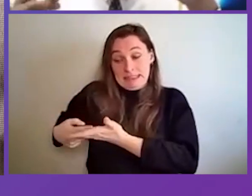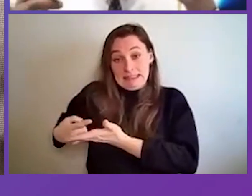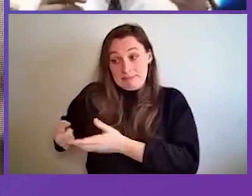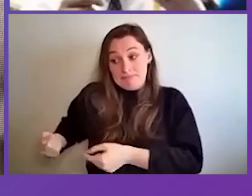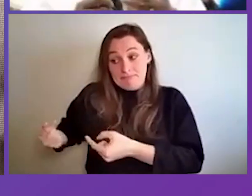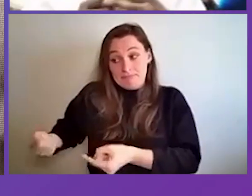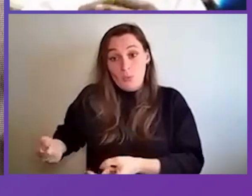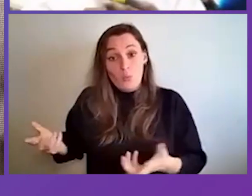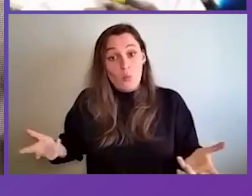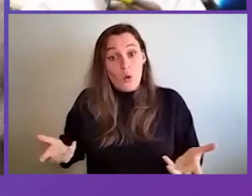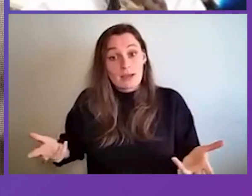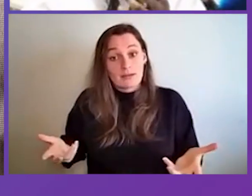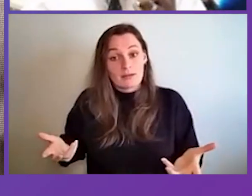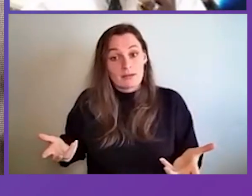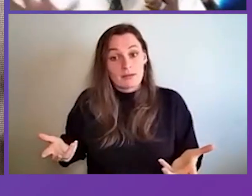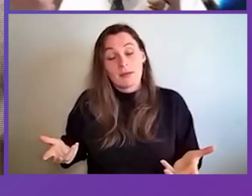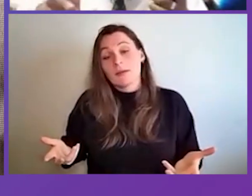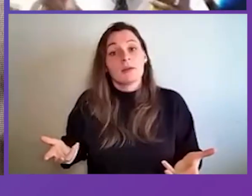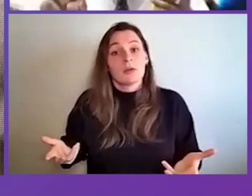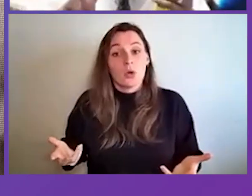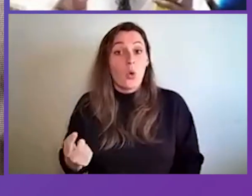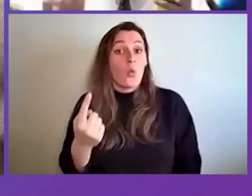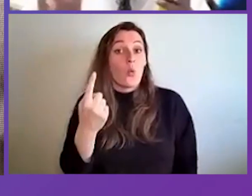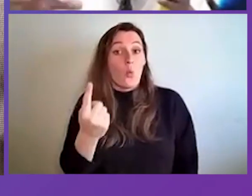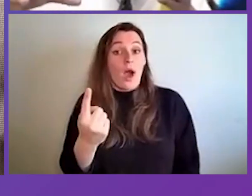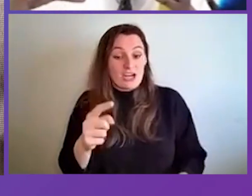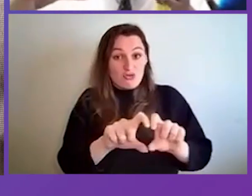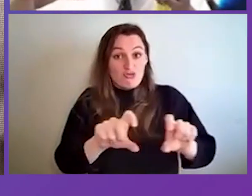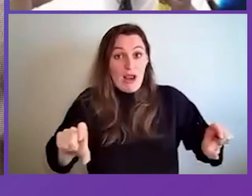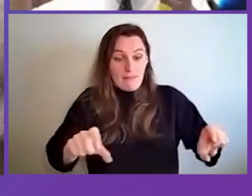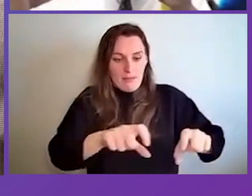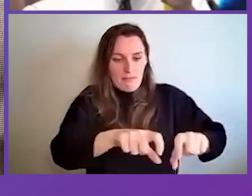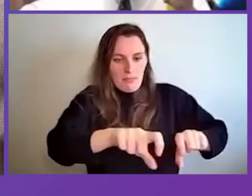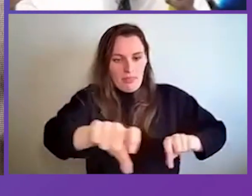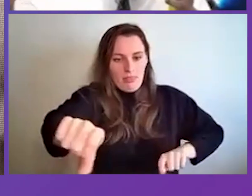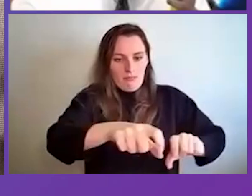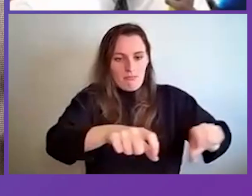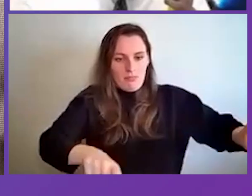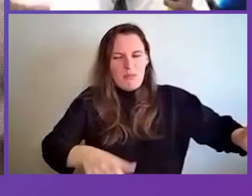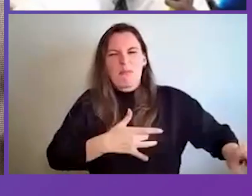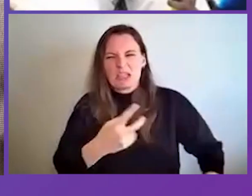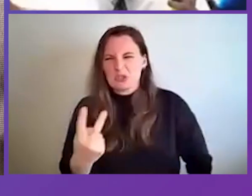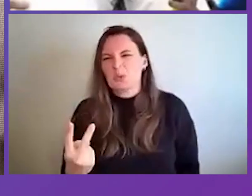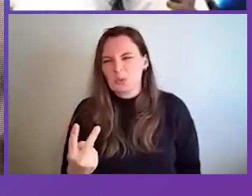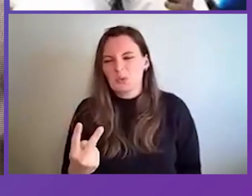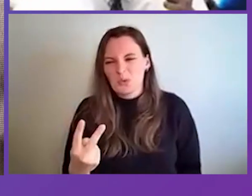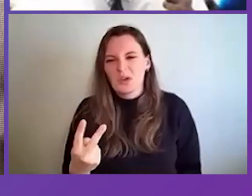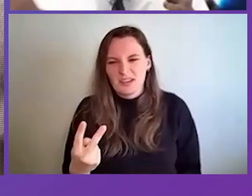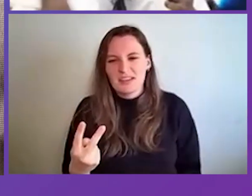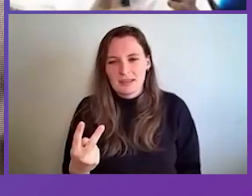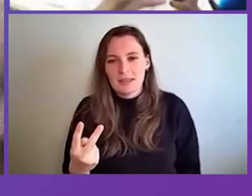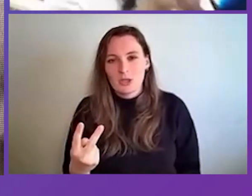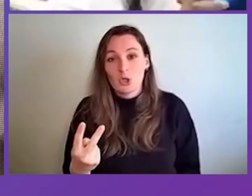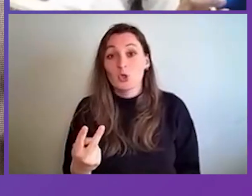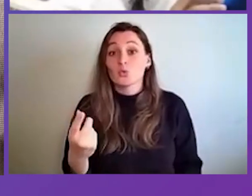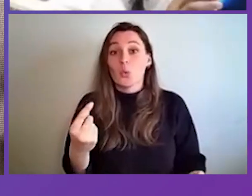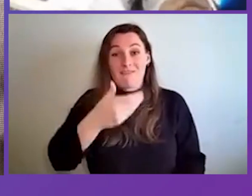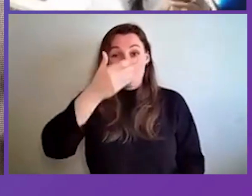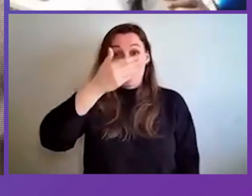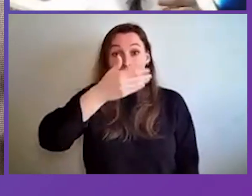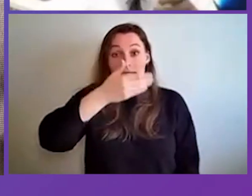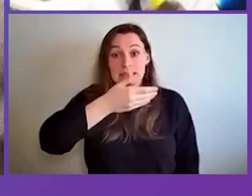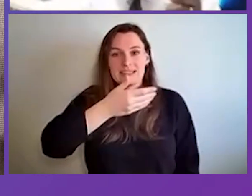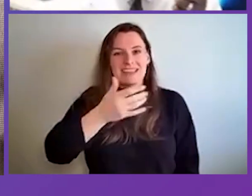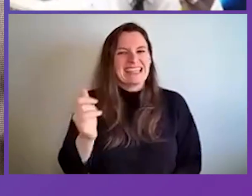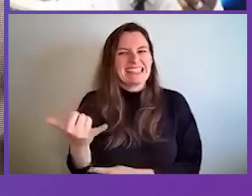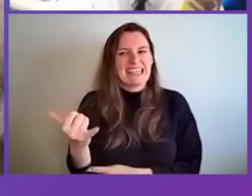straps to like two straps usually the way it's done is one strap at the front of the wheelchair, one of these yellow